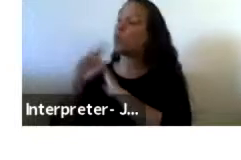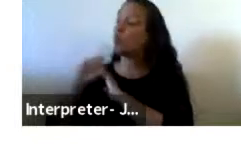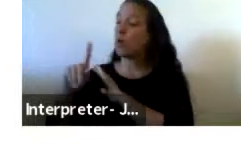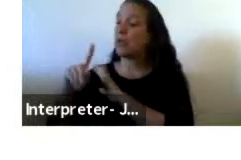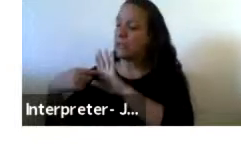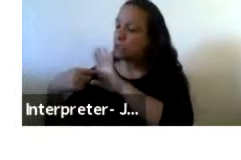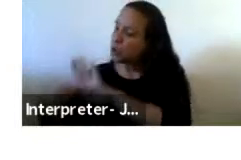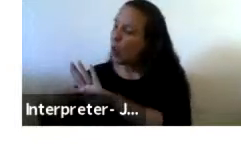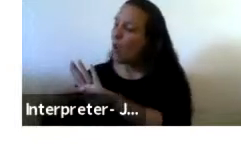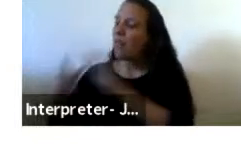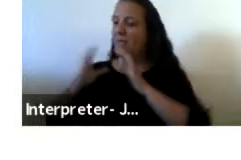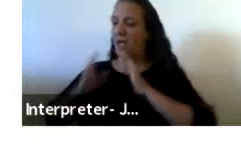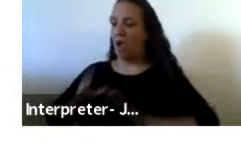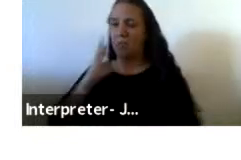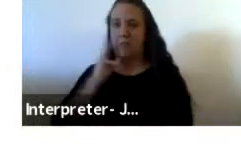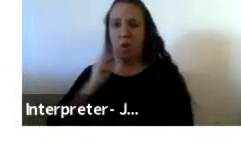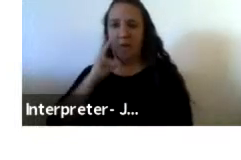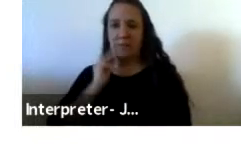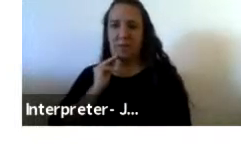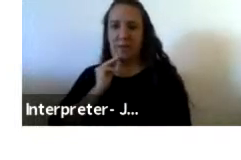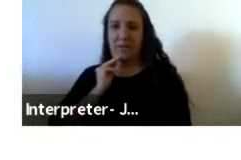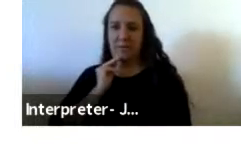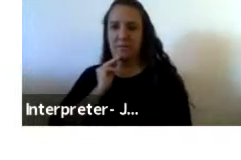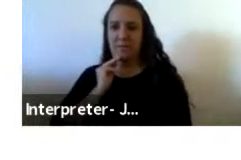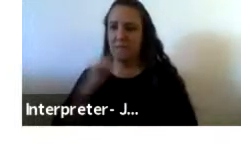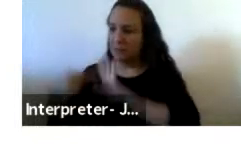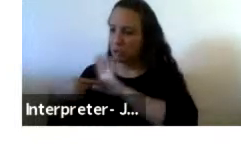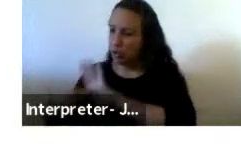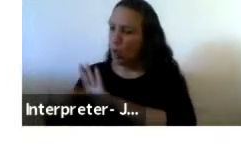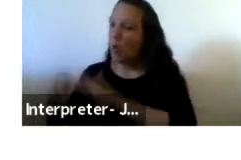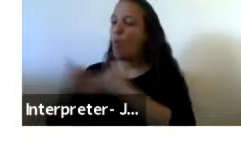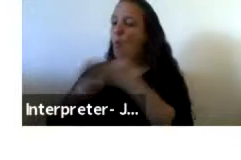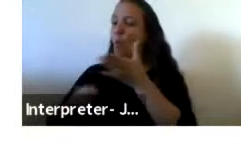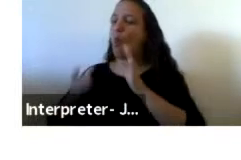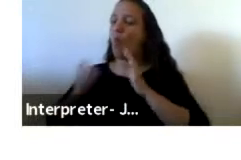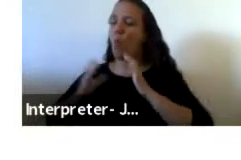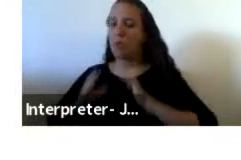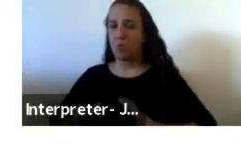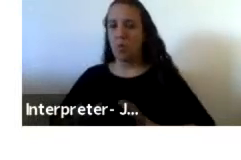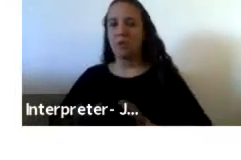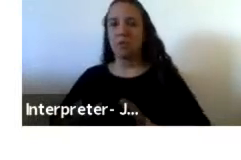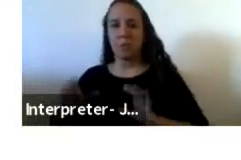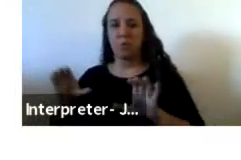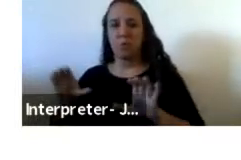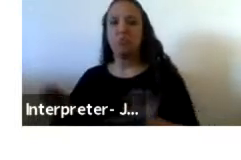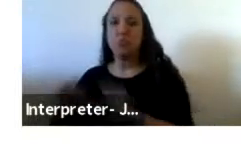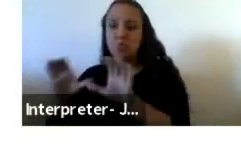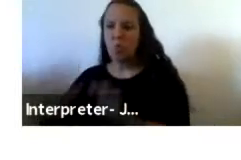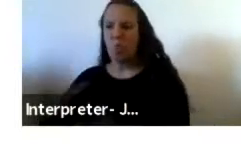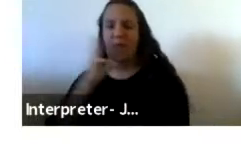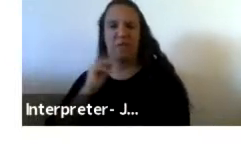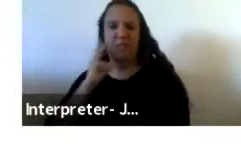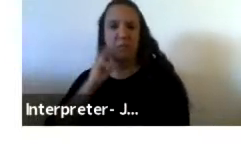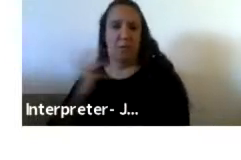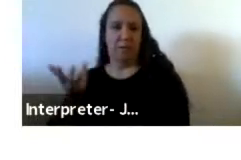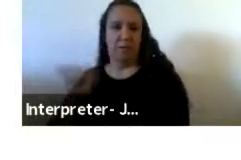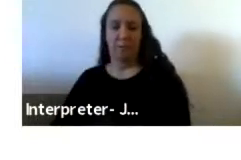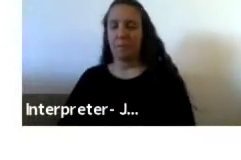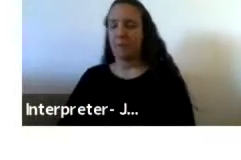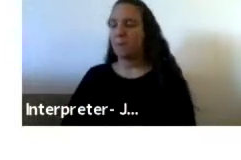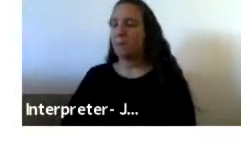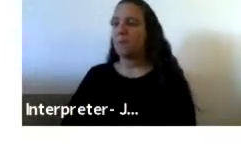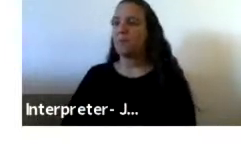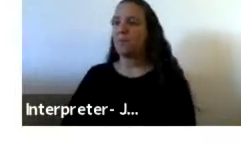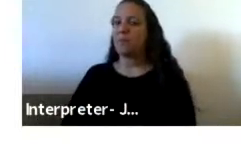by way of coming in and showing what the customer's experience would be coming into a retail store. So imagine if you did something like that to